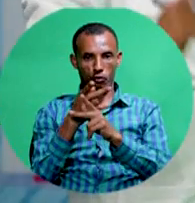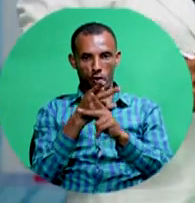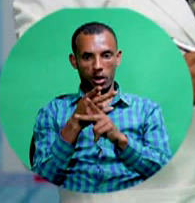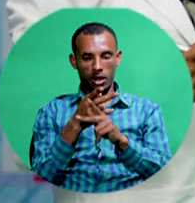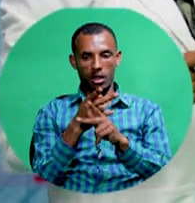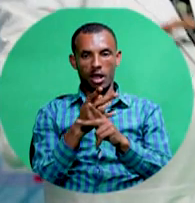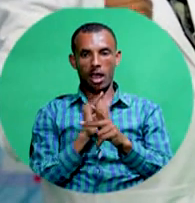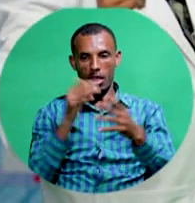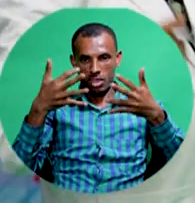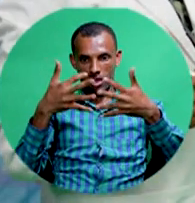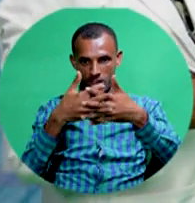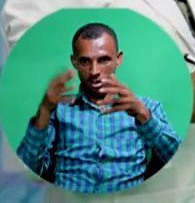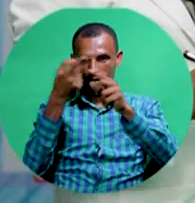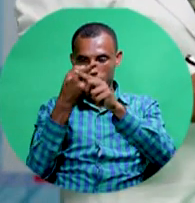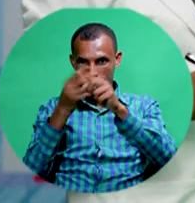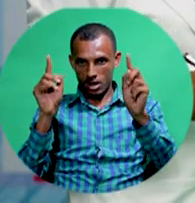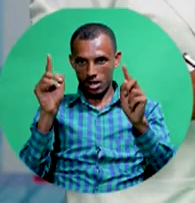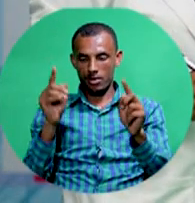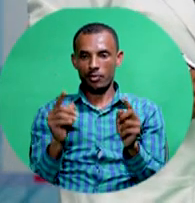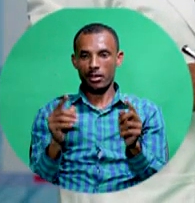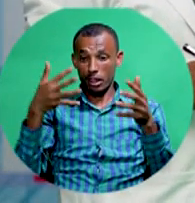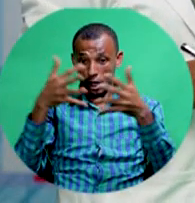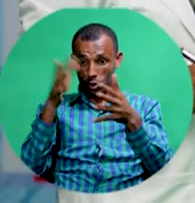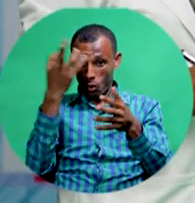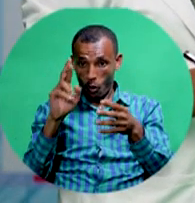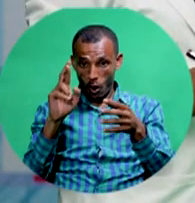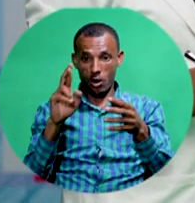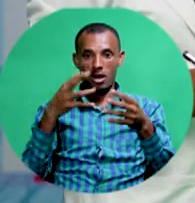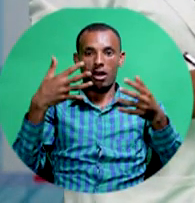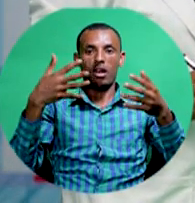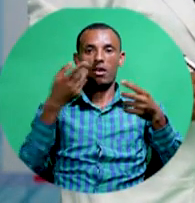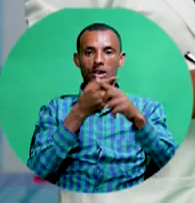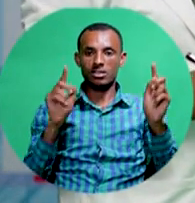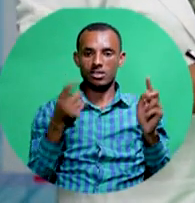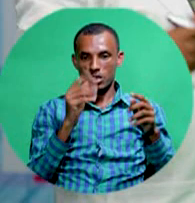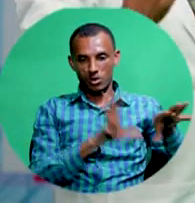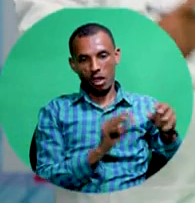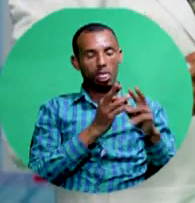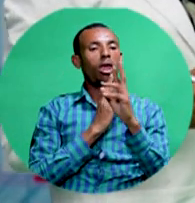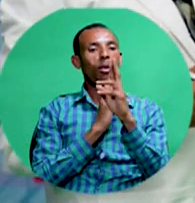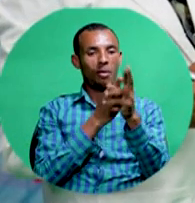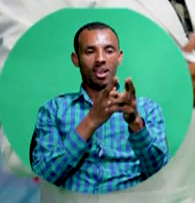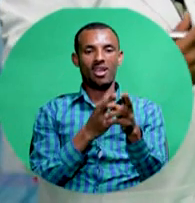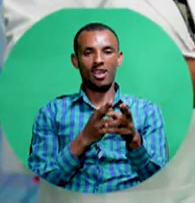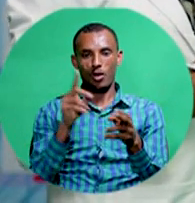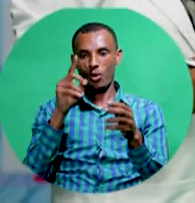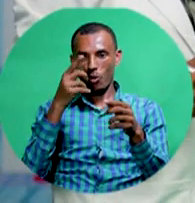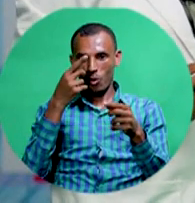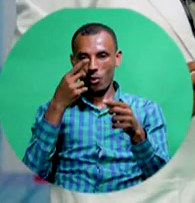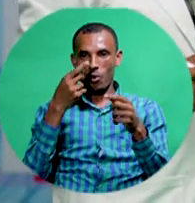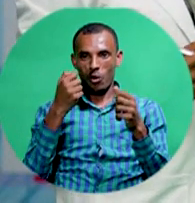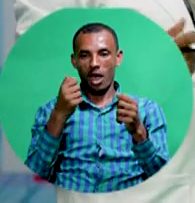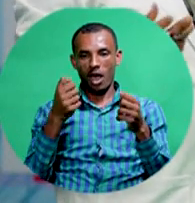either integrate you or differentiate you." And then the student replied, "You can't differentiate me and integrate